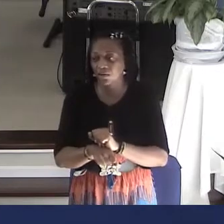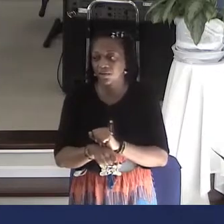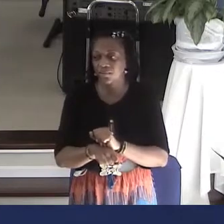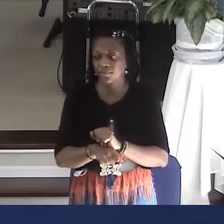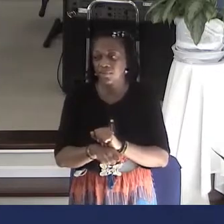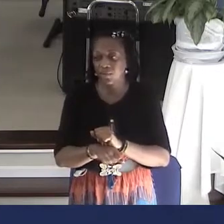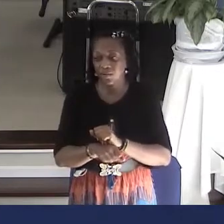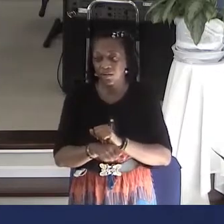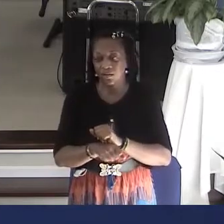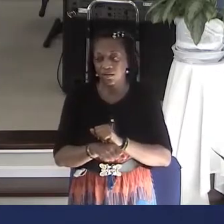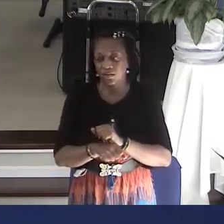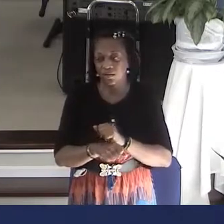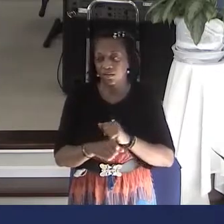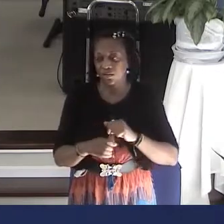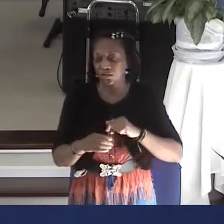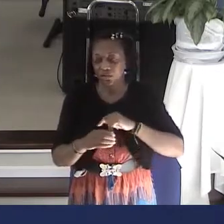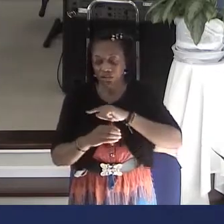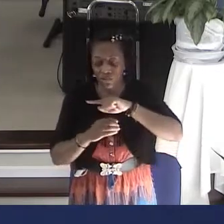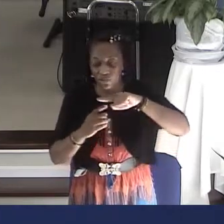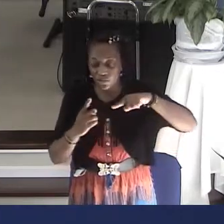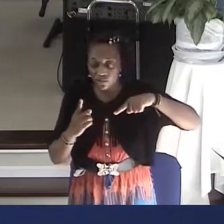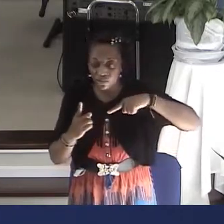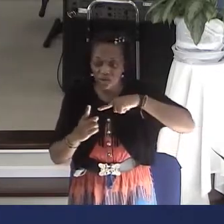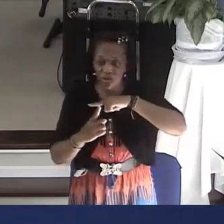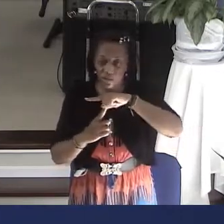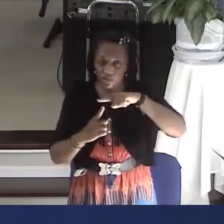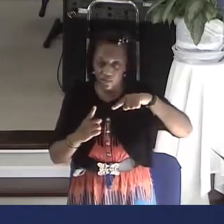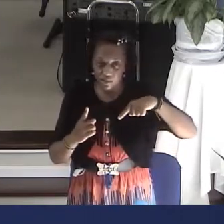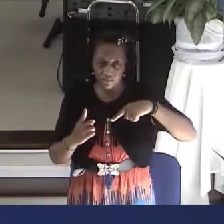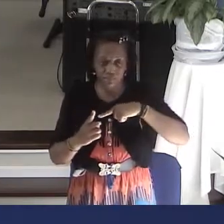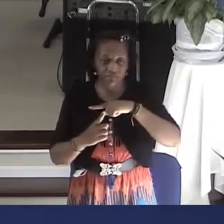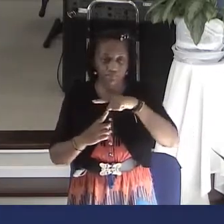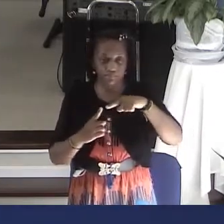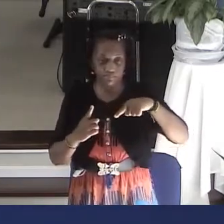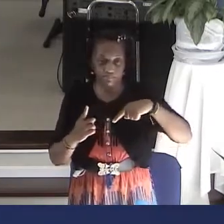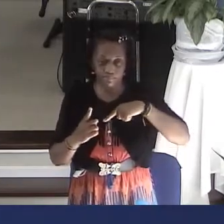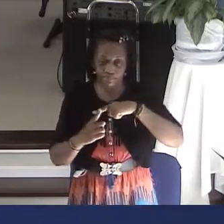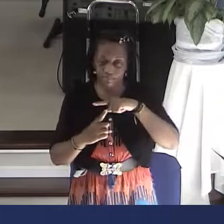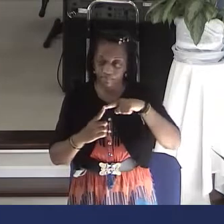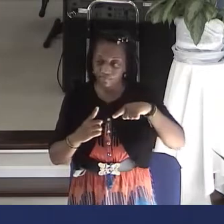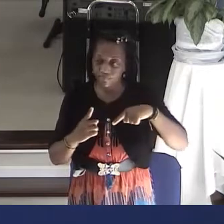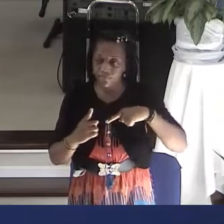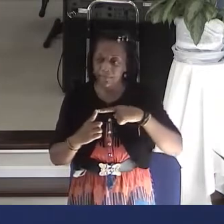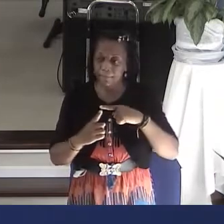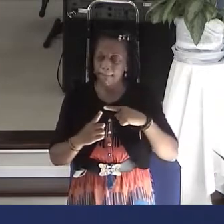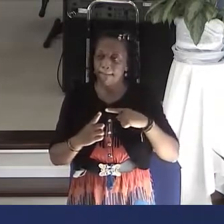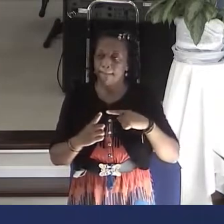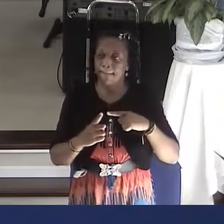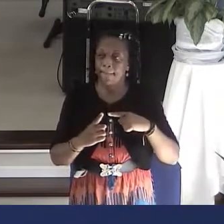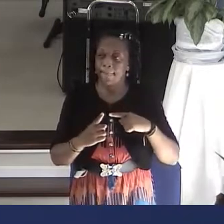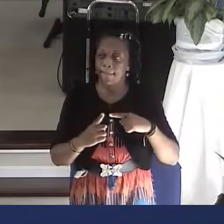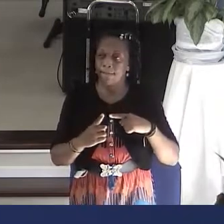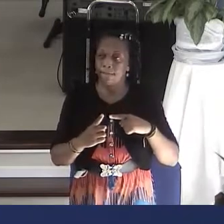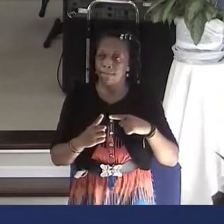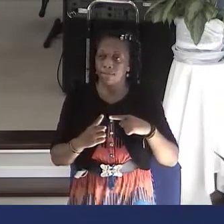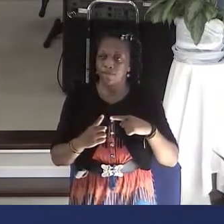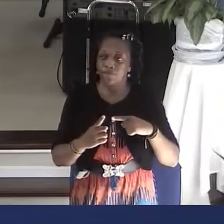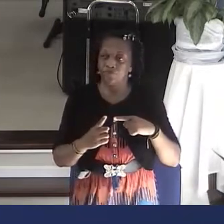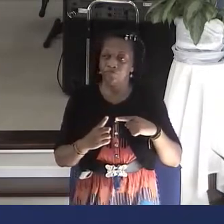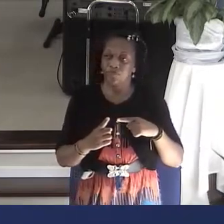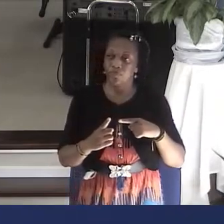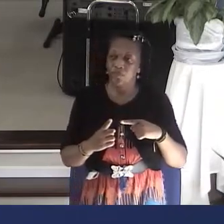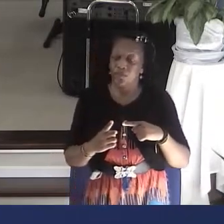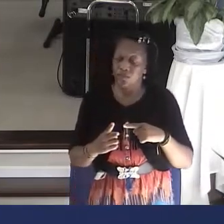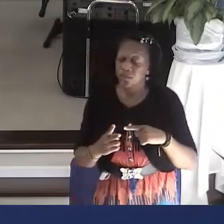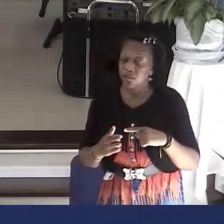them today. We present our children before you. as they meet face to face.